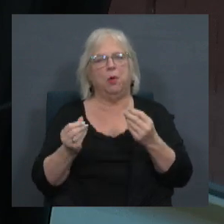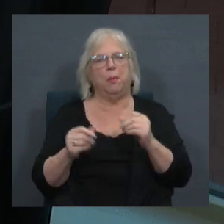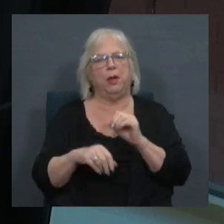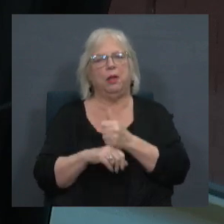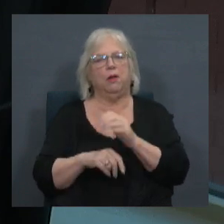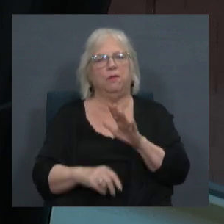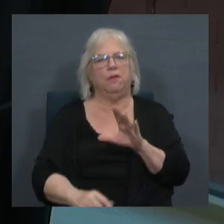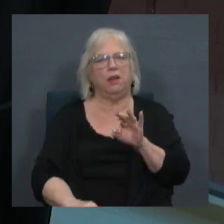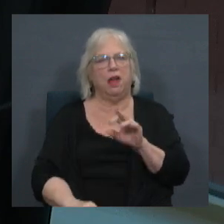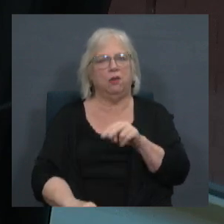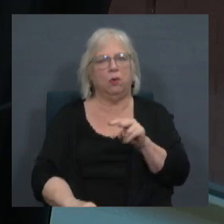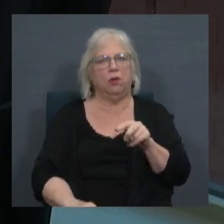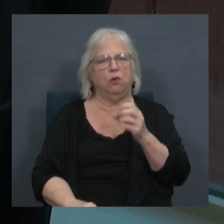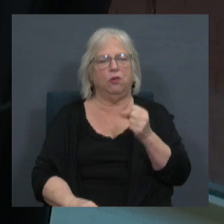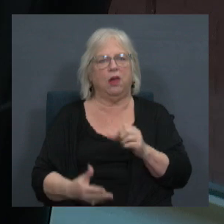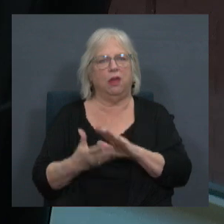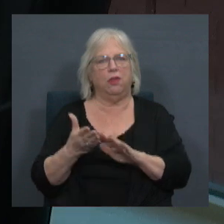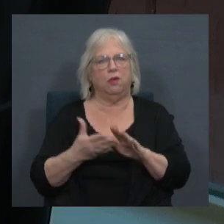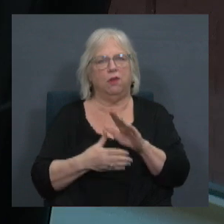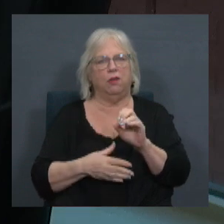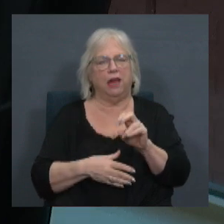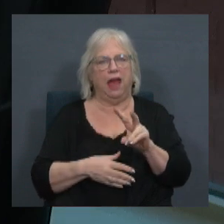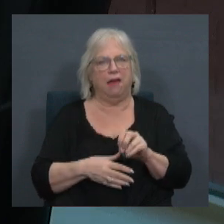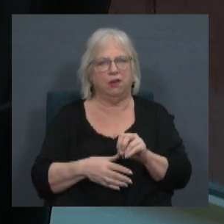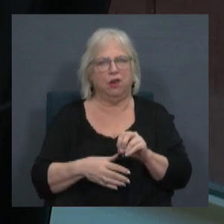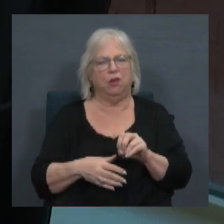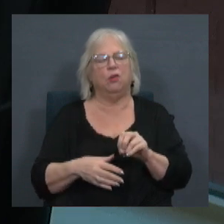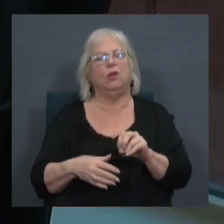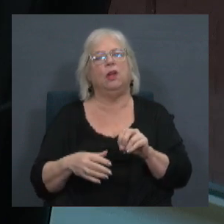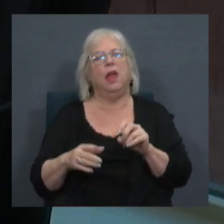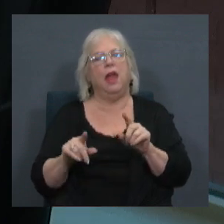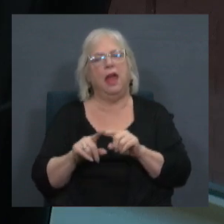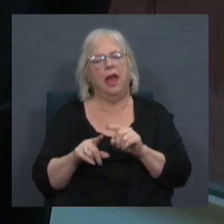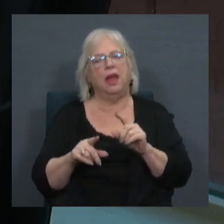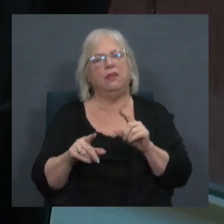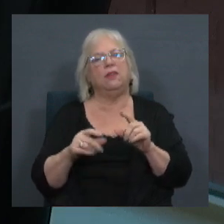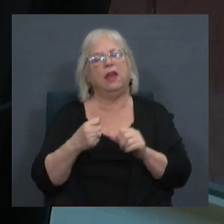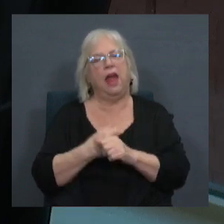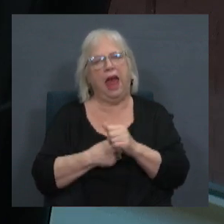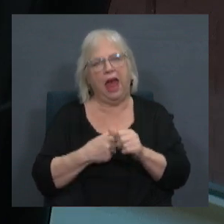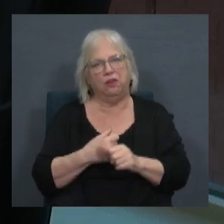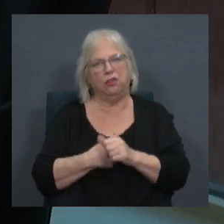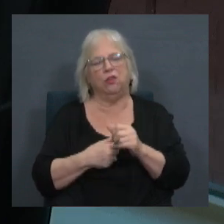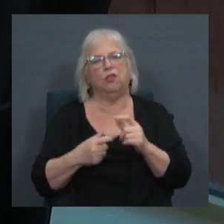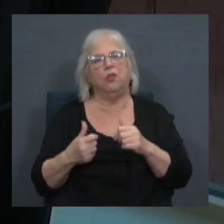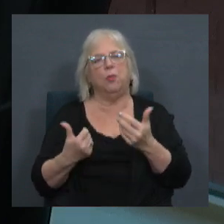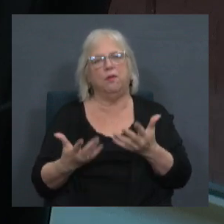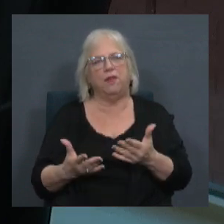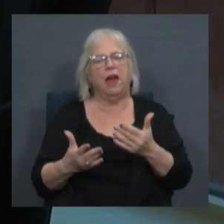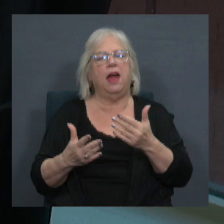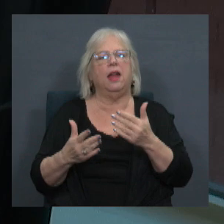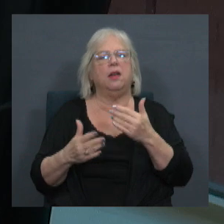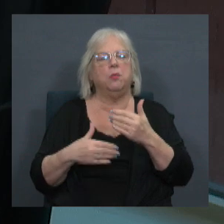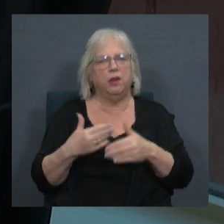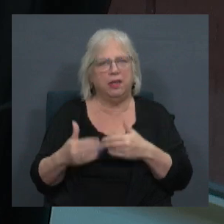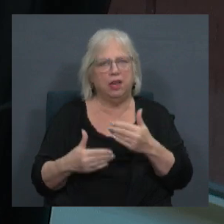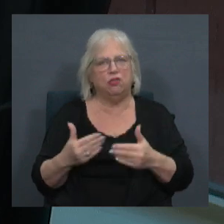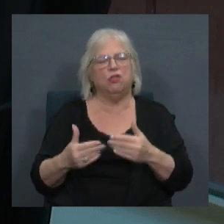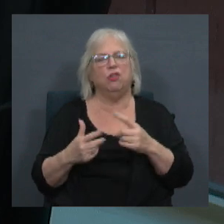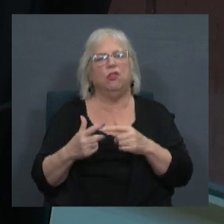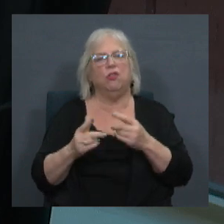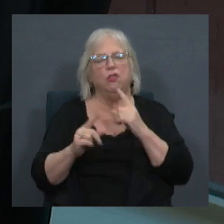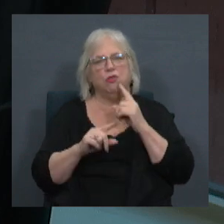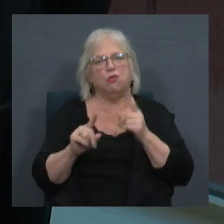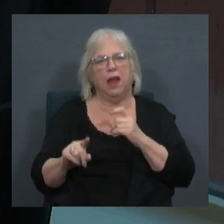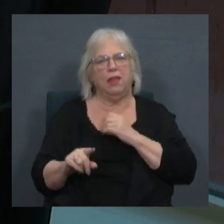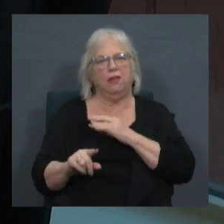at 5922 South University Avenue, Little Rock, Arkansas as a structural fire and health hazard, to provide for summary abatement procedures, to